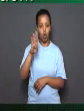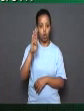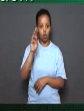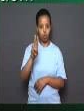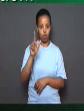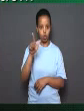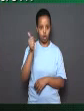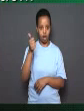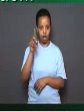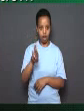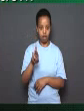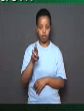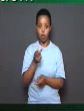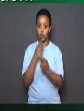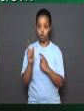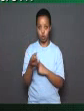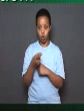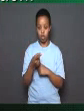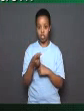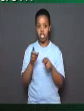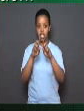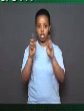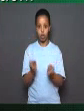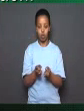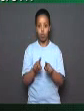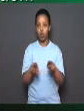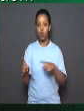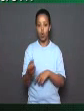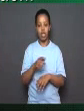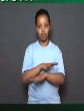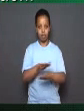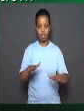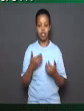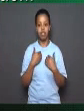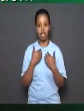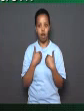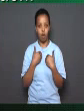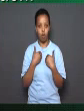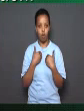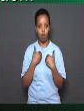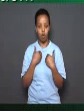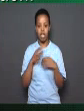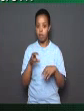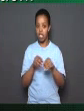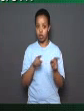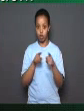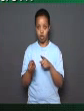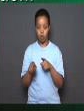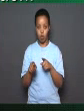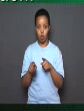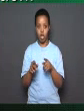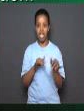a uniquely shaped active site. It acts as a